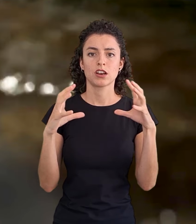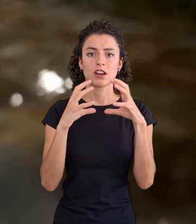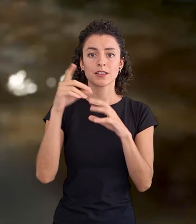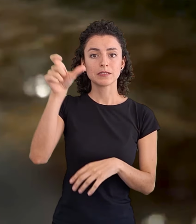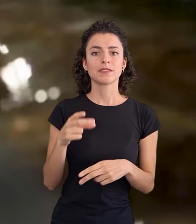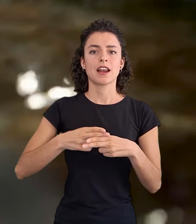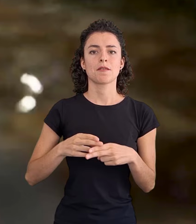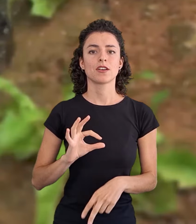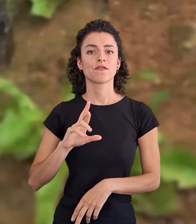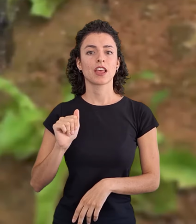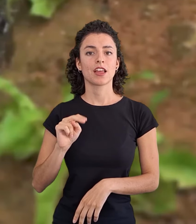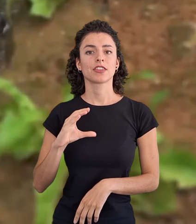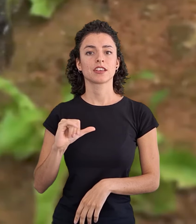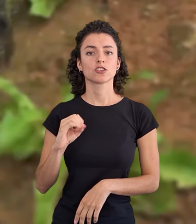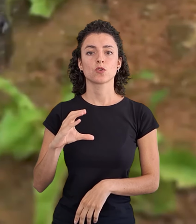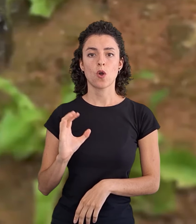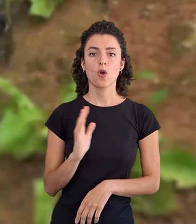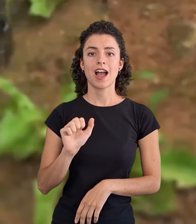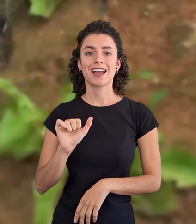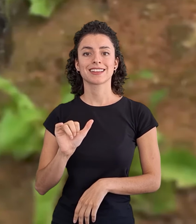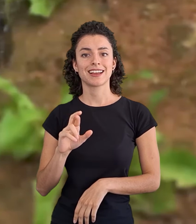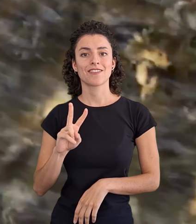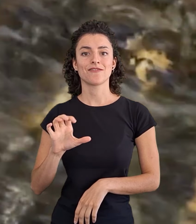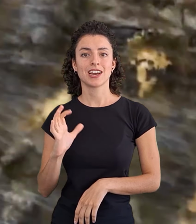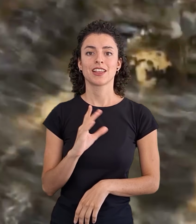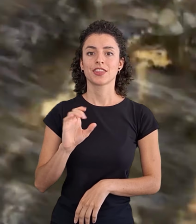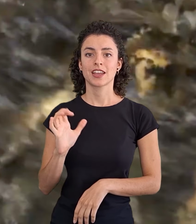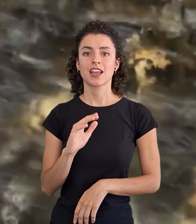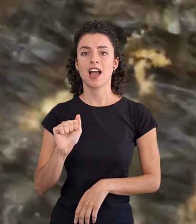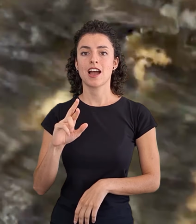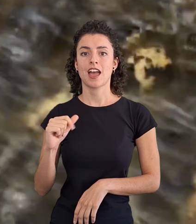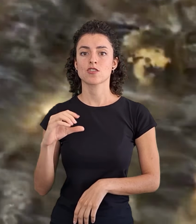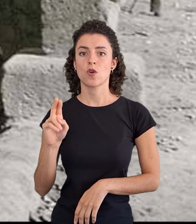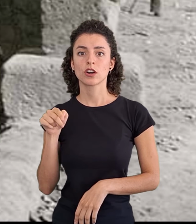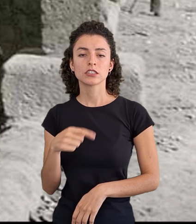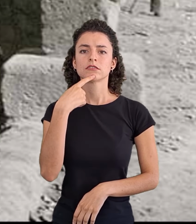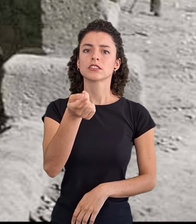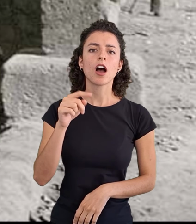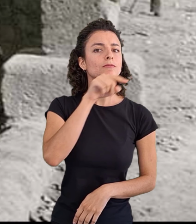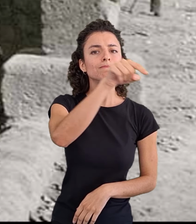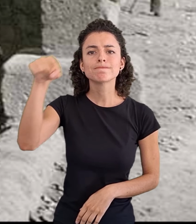must tidy their households to impede filthy water from flowing out into the streets.